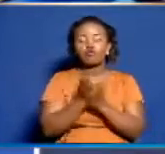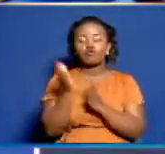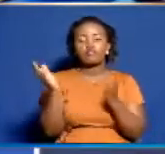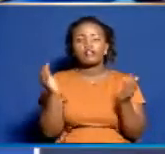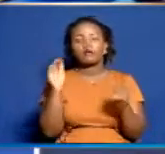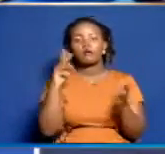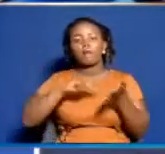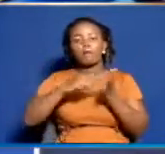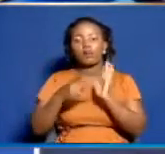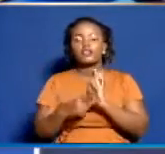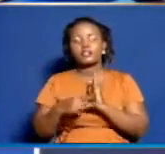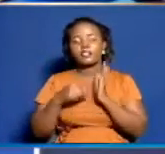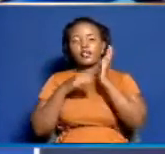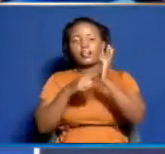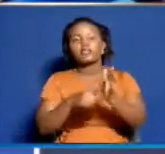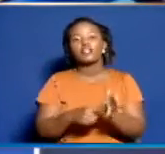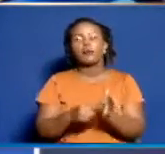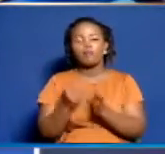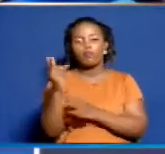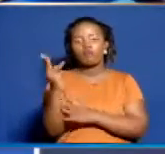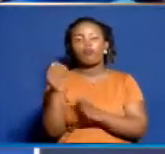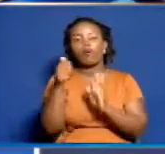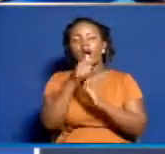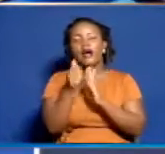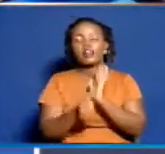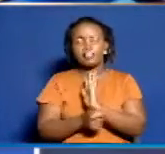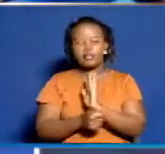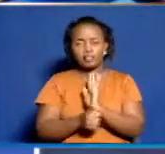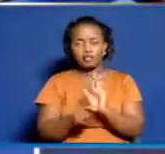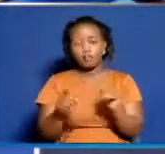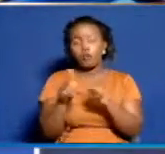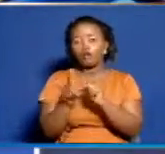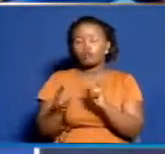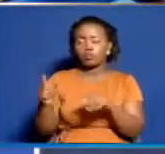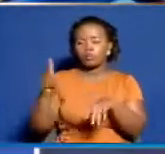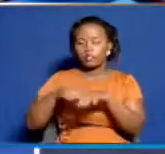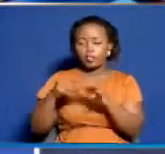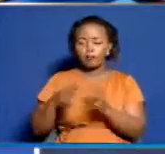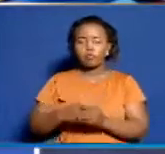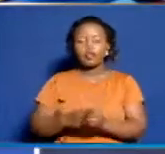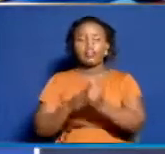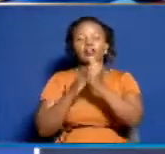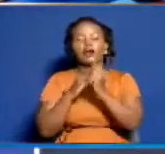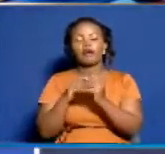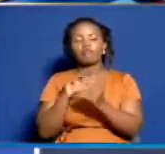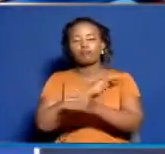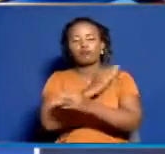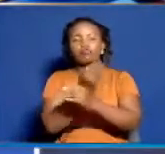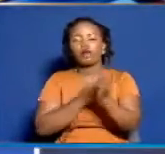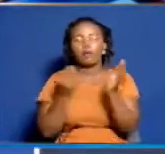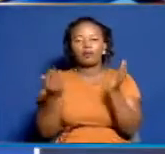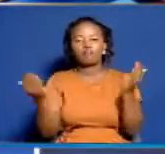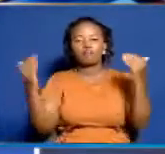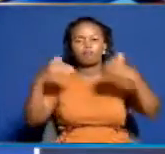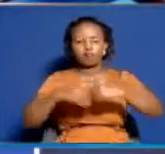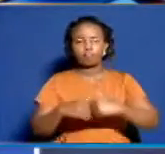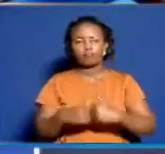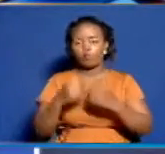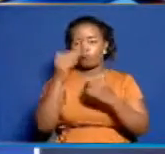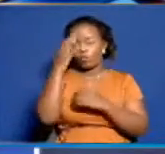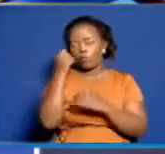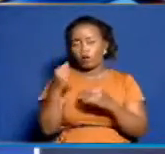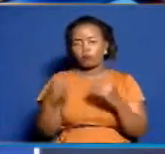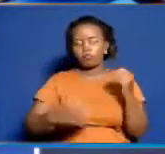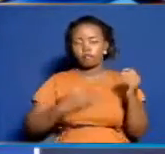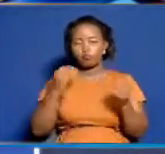projects such as the Big Four agenda. Osiany made the remarks when he led a high-powered government delegation on a tour of Bidco